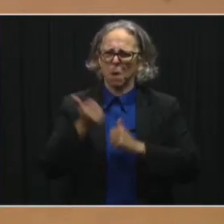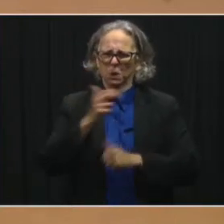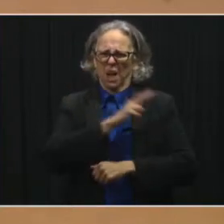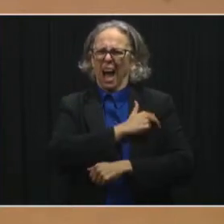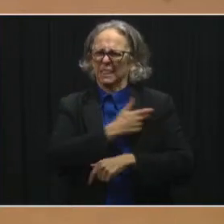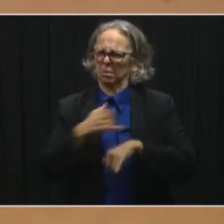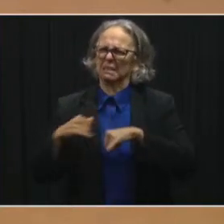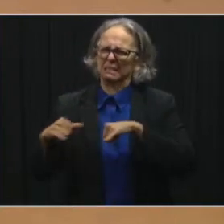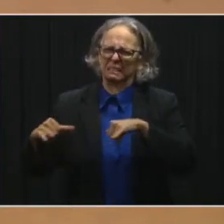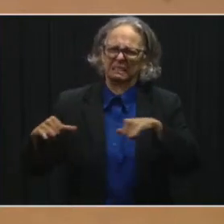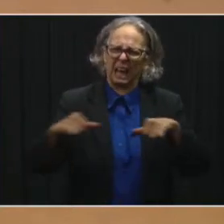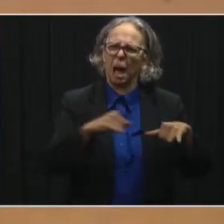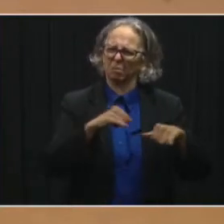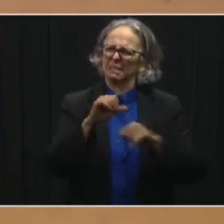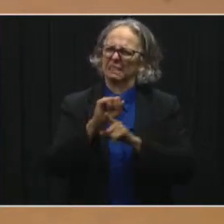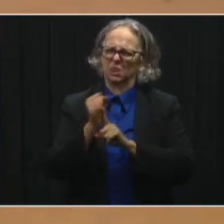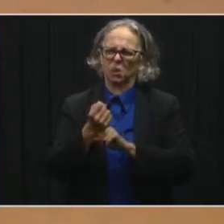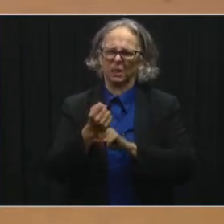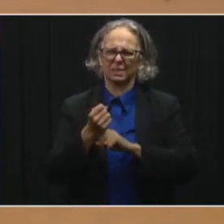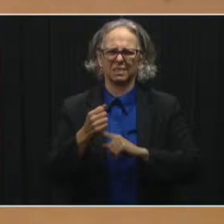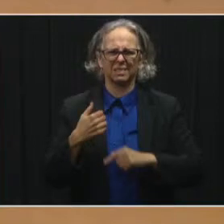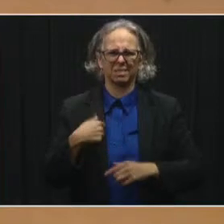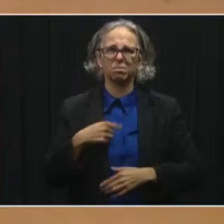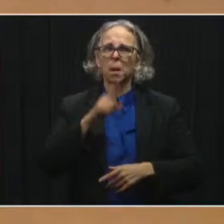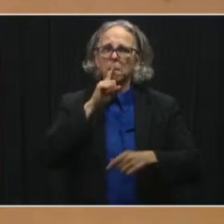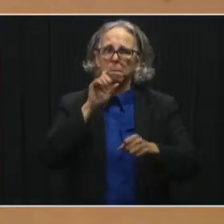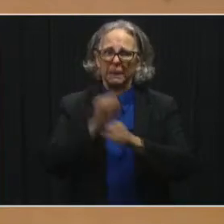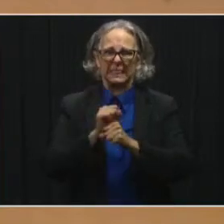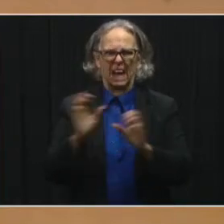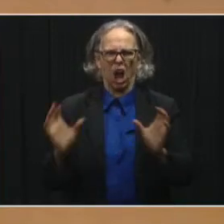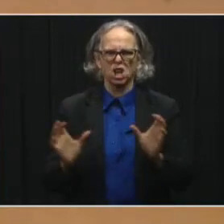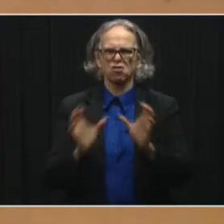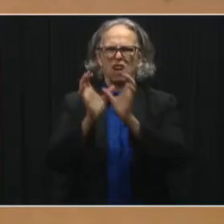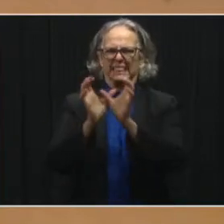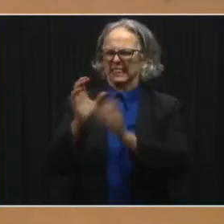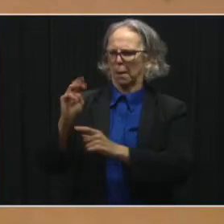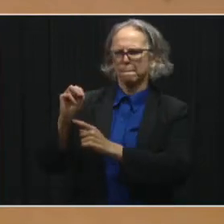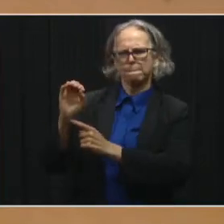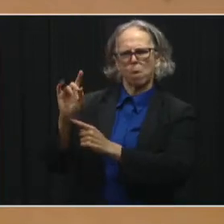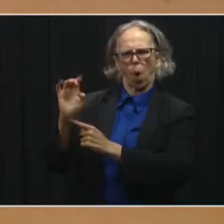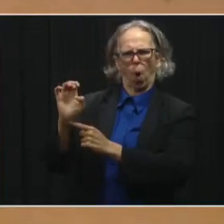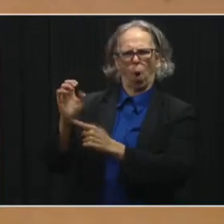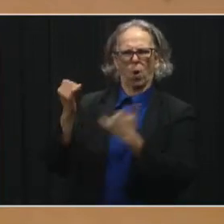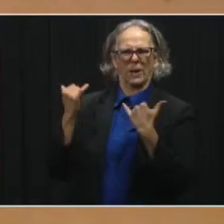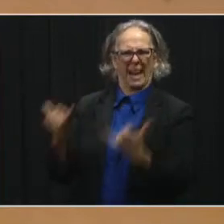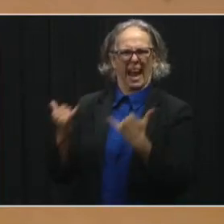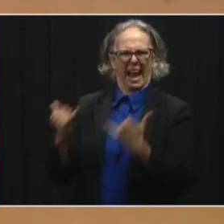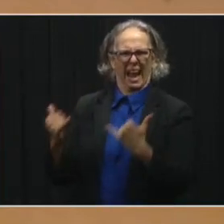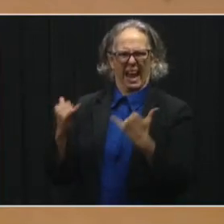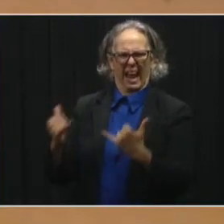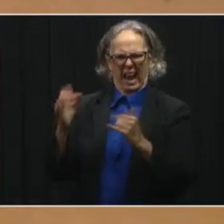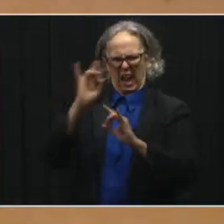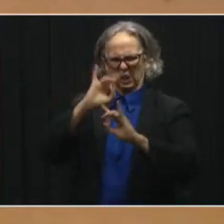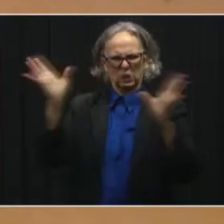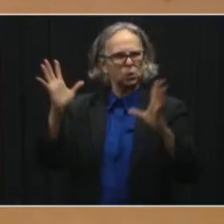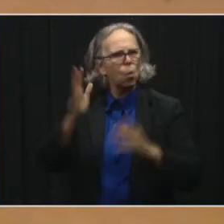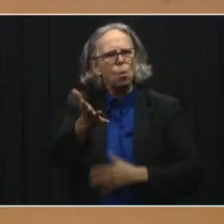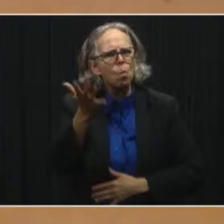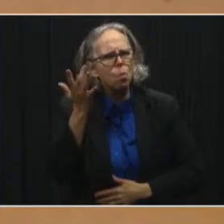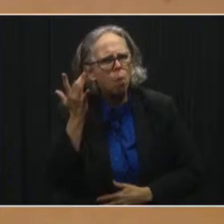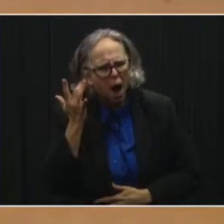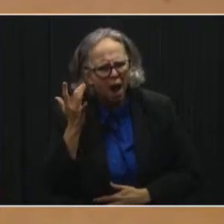across the country, we're in a crisis mode here in Wauseon, Ohio. And why is that? There's two